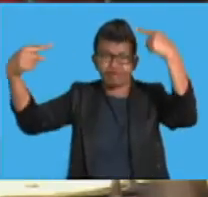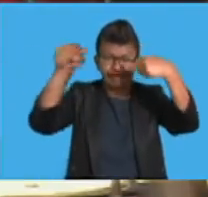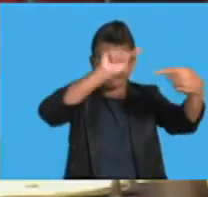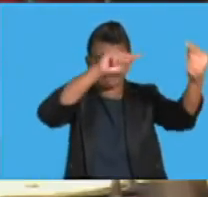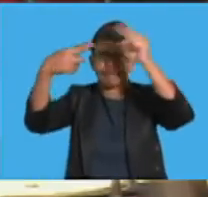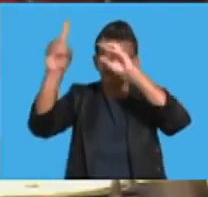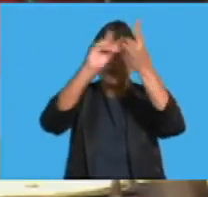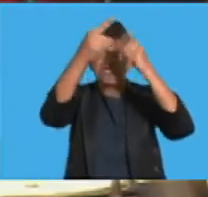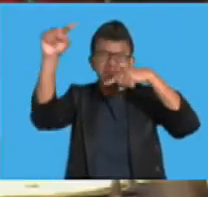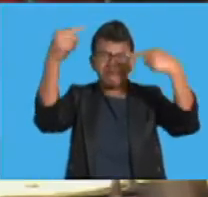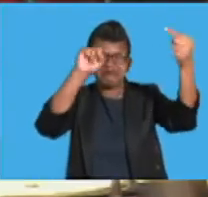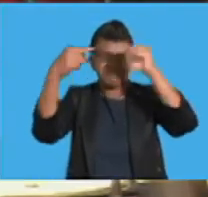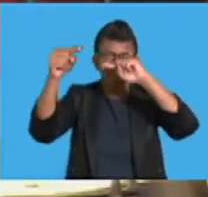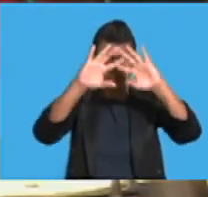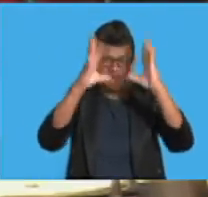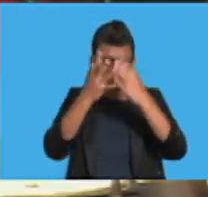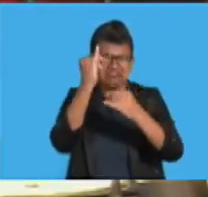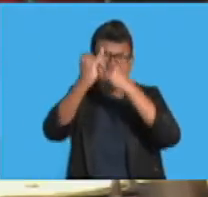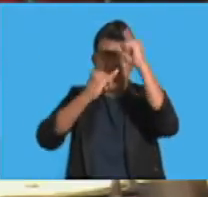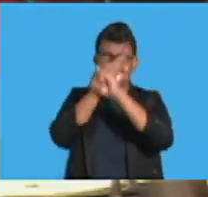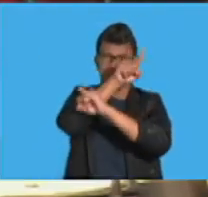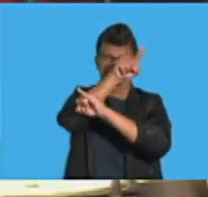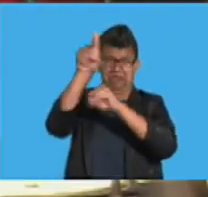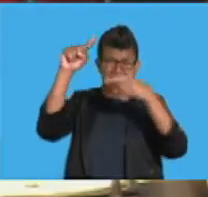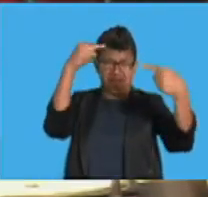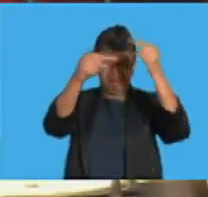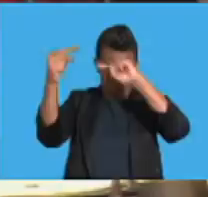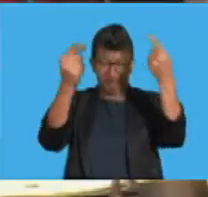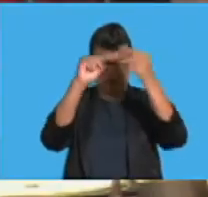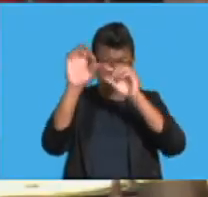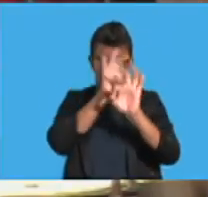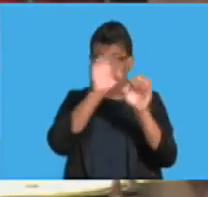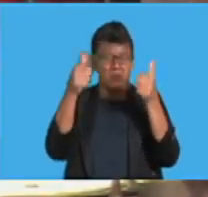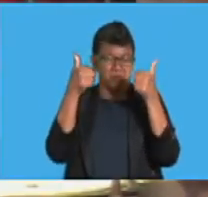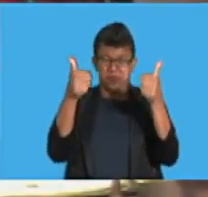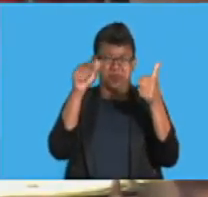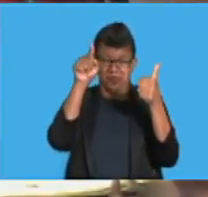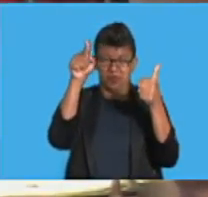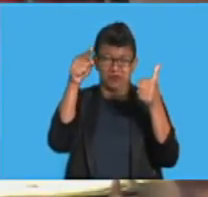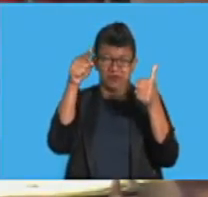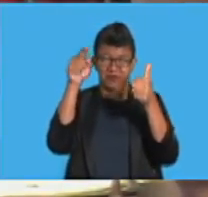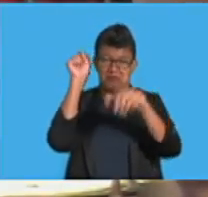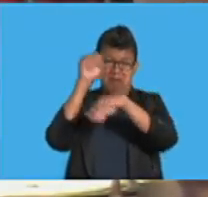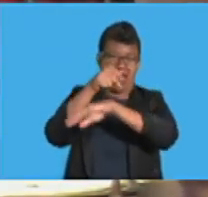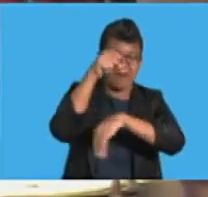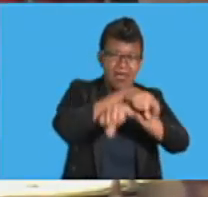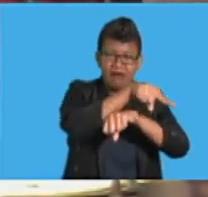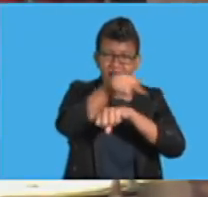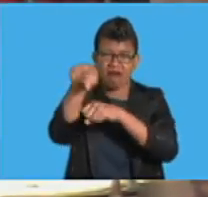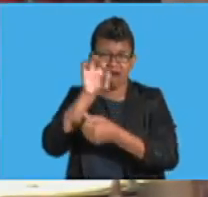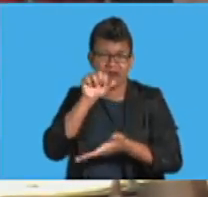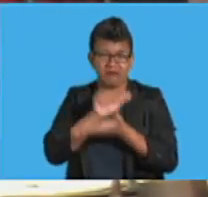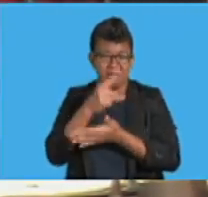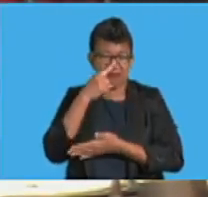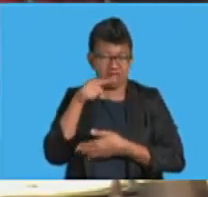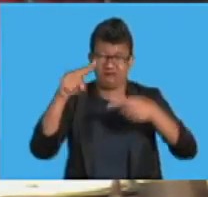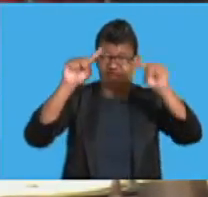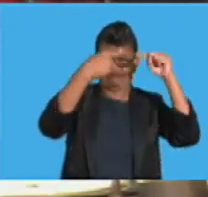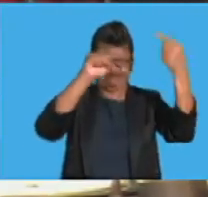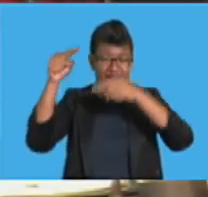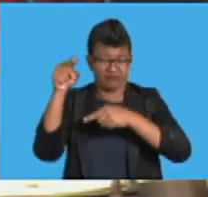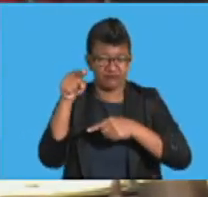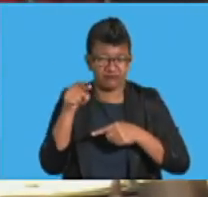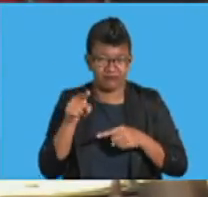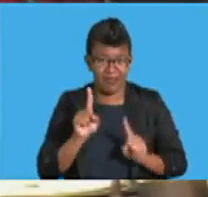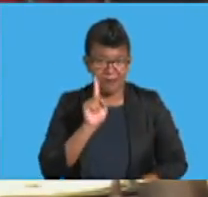are increasingly becoming more and more insensitive towards the rights and feelings of specific communities and groups. Madam Speaker, living in Fiji,